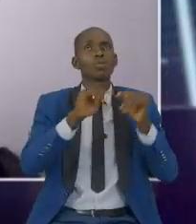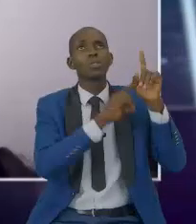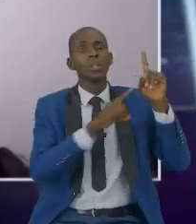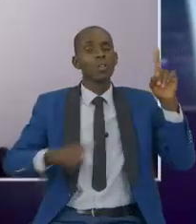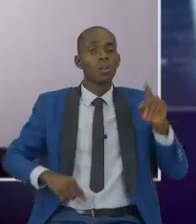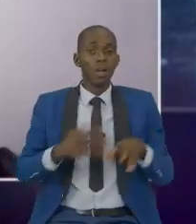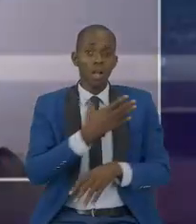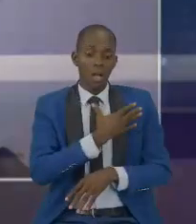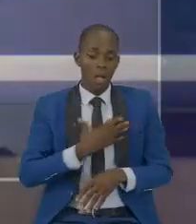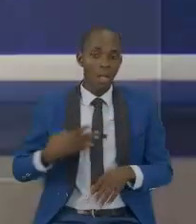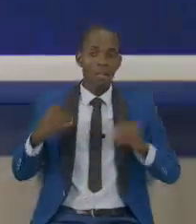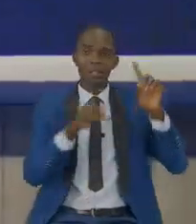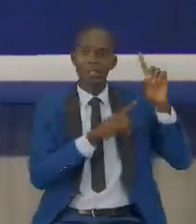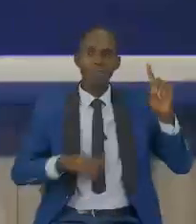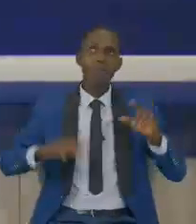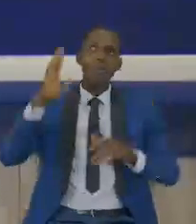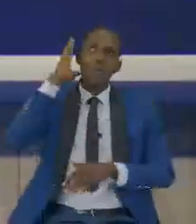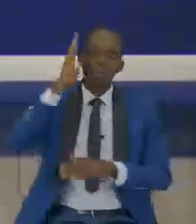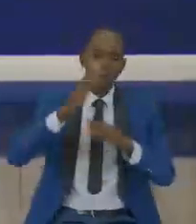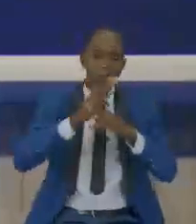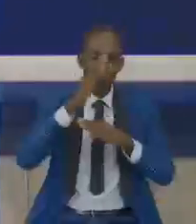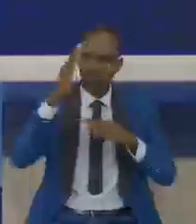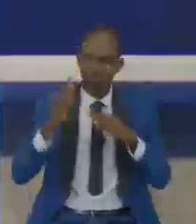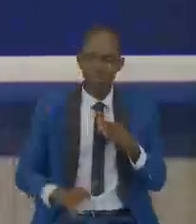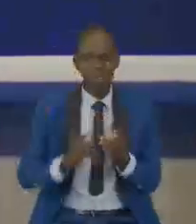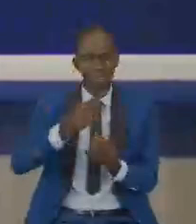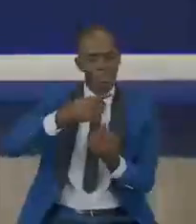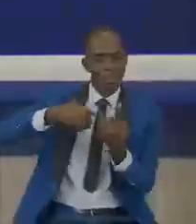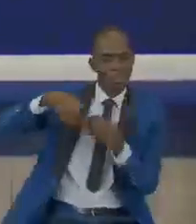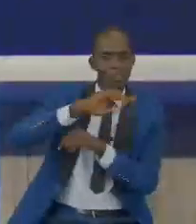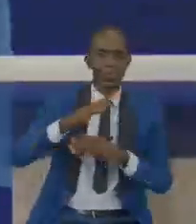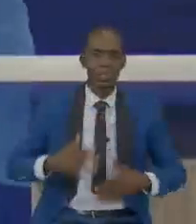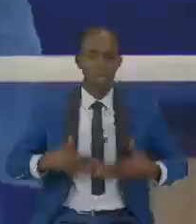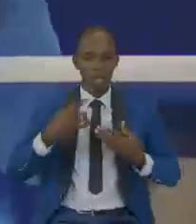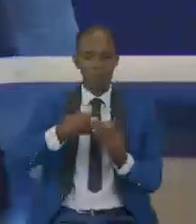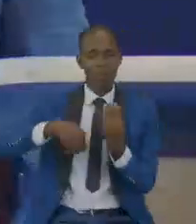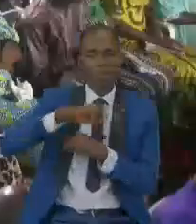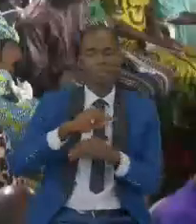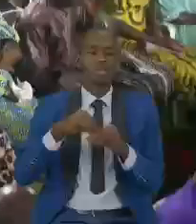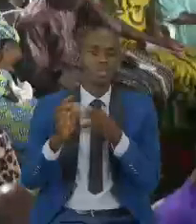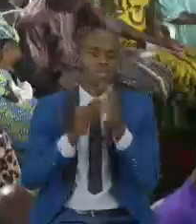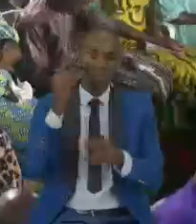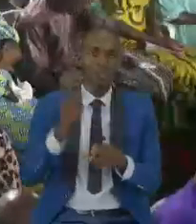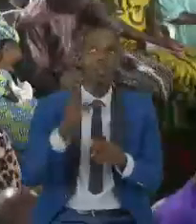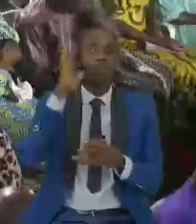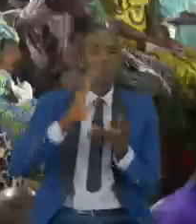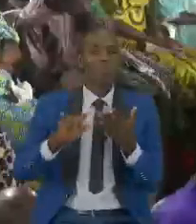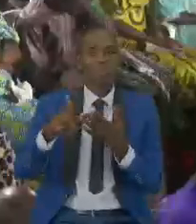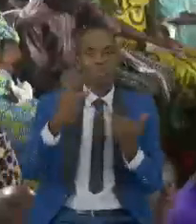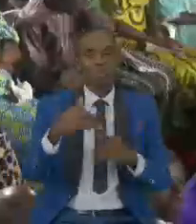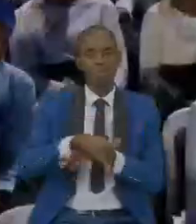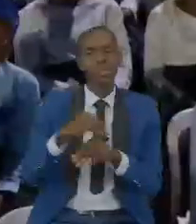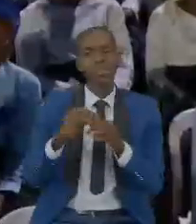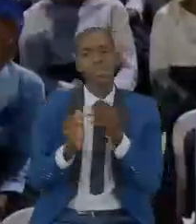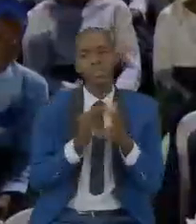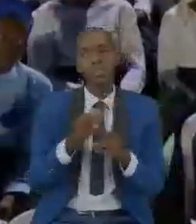the Lord will totally turn your life around. It will forgive you tonight. It will save you